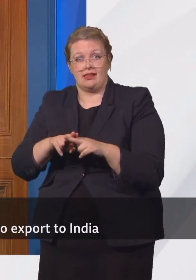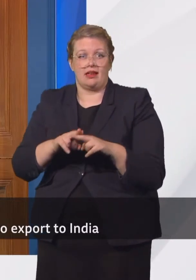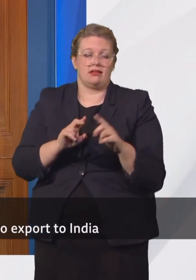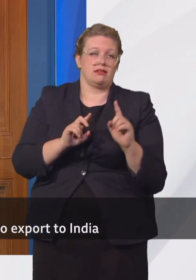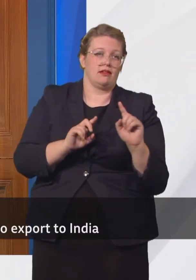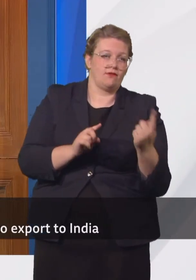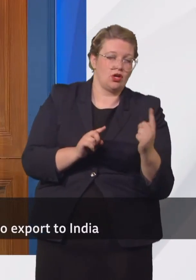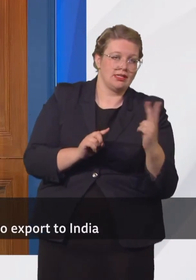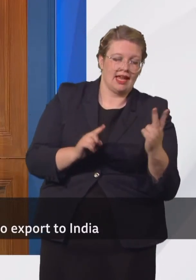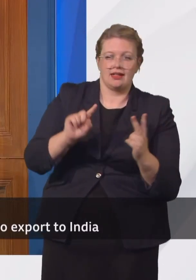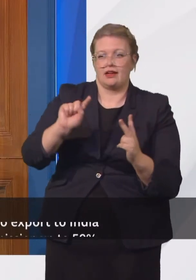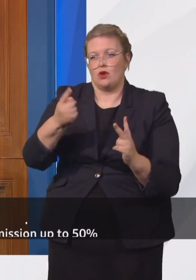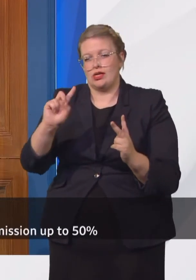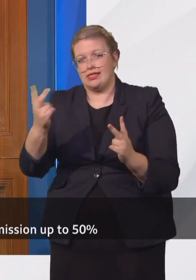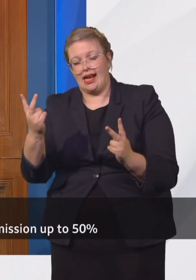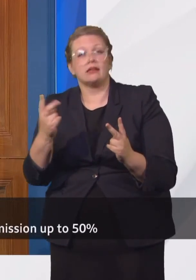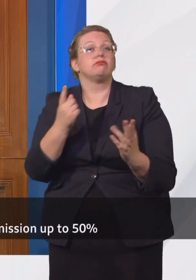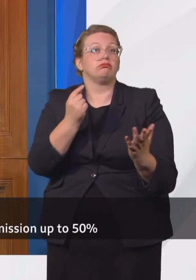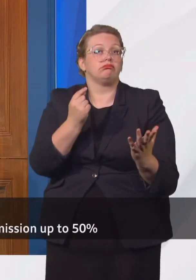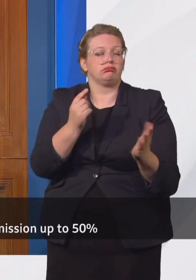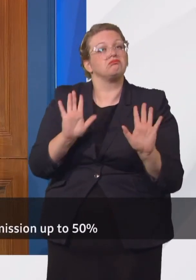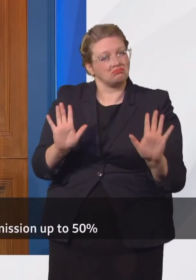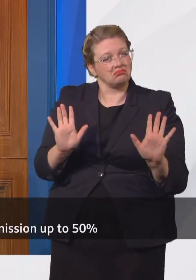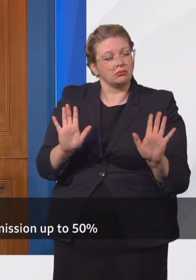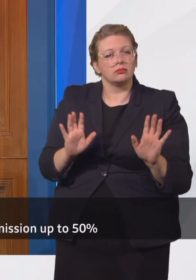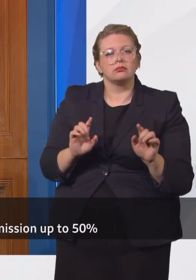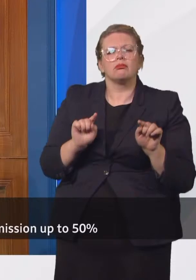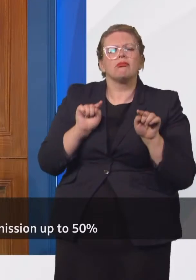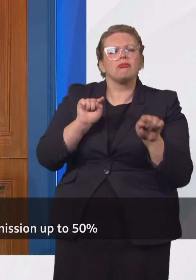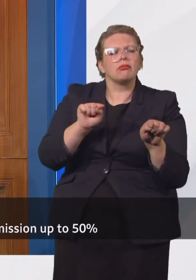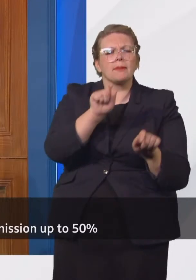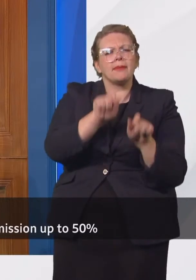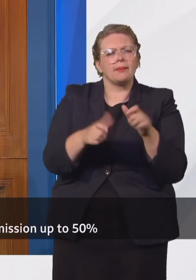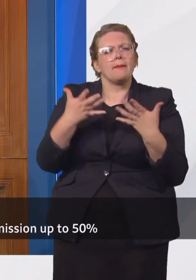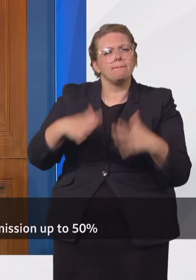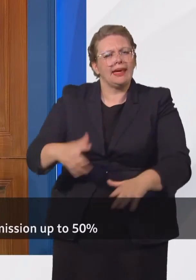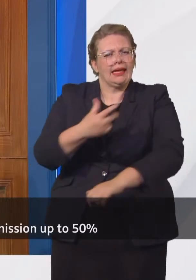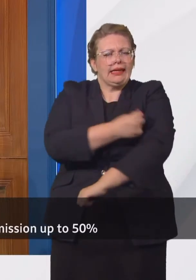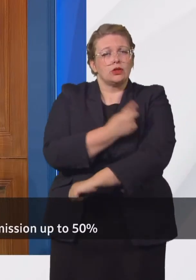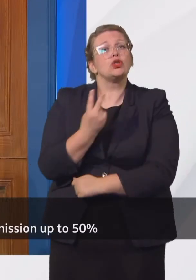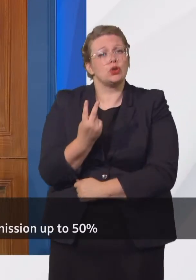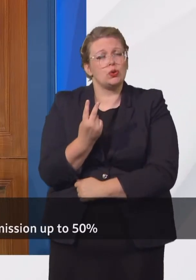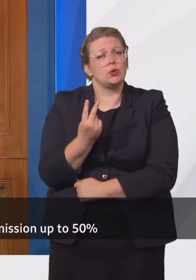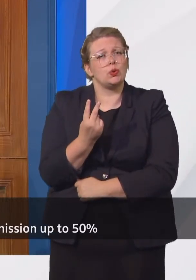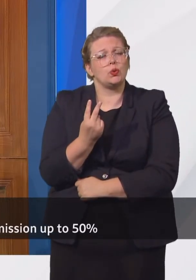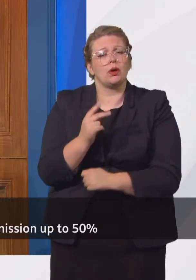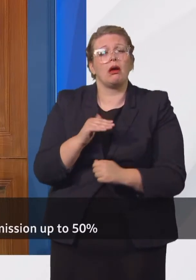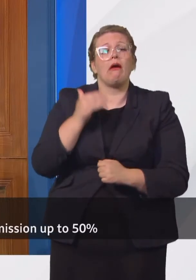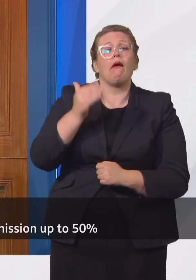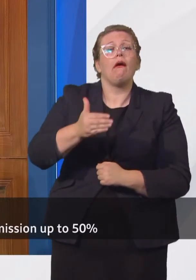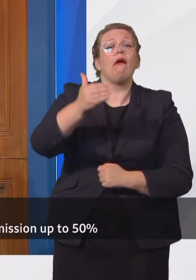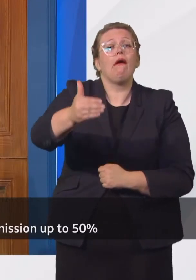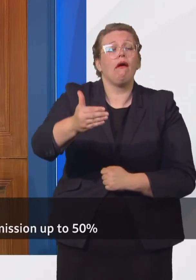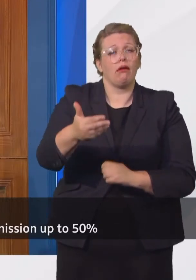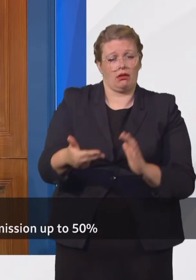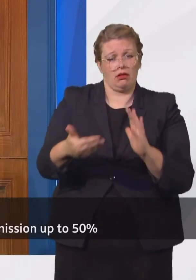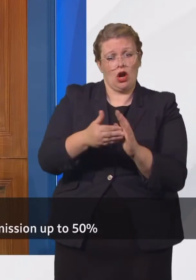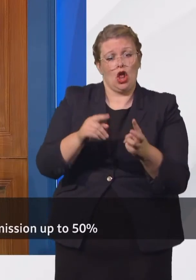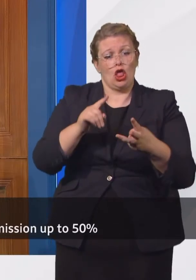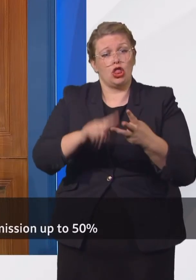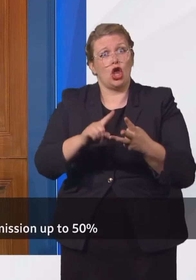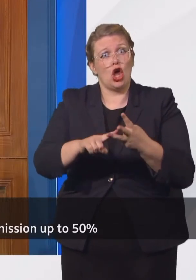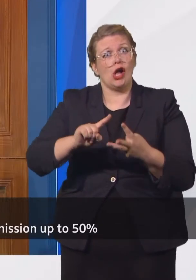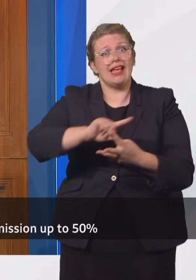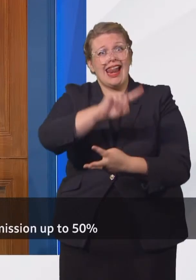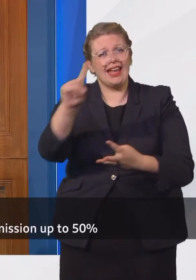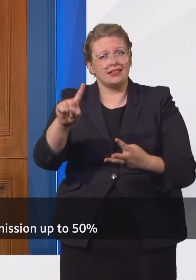scientifically is, if you need to boost those people at some point in the autumn or the winter, what do you give them?